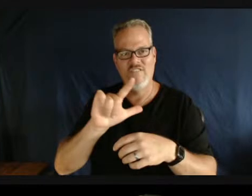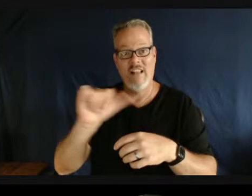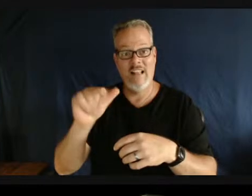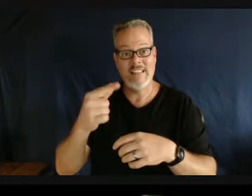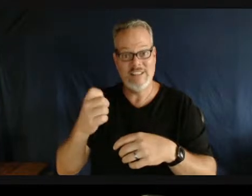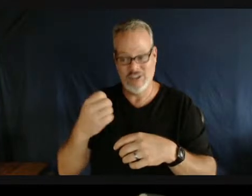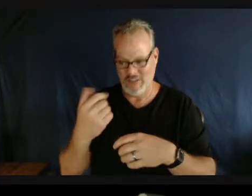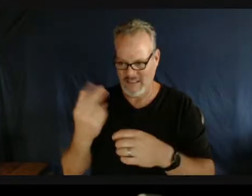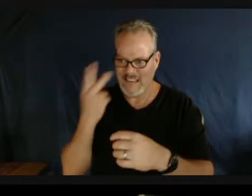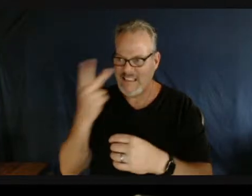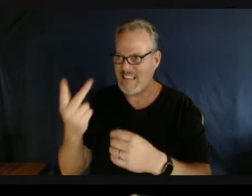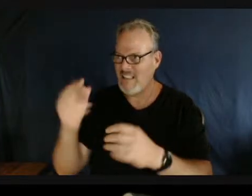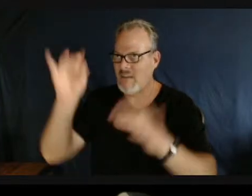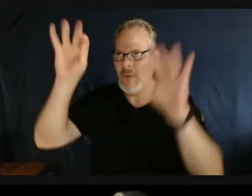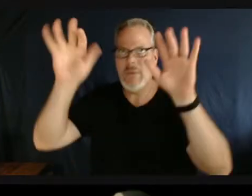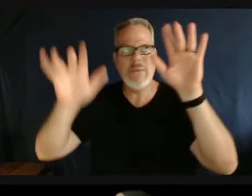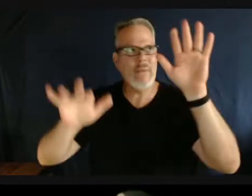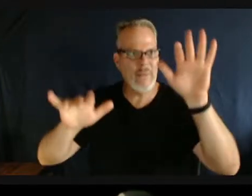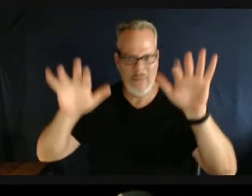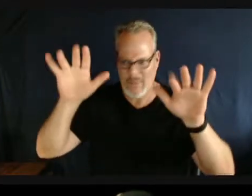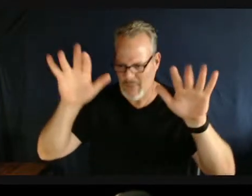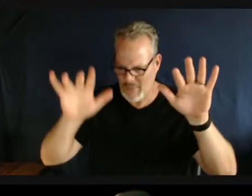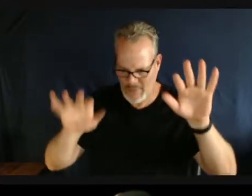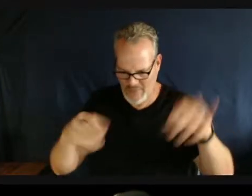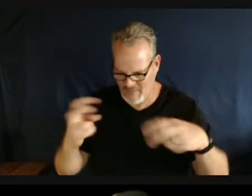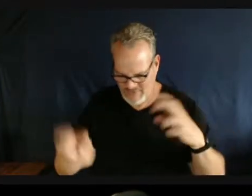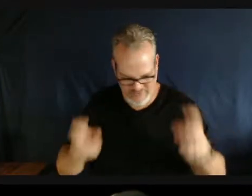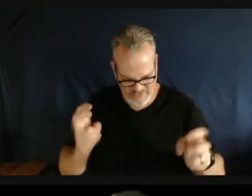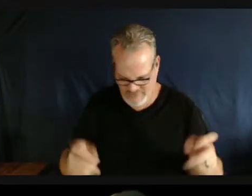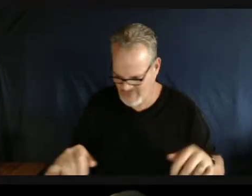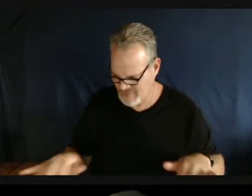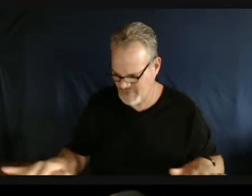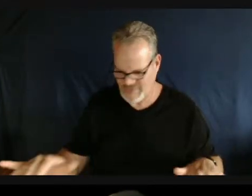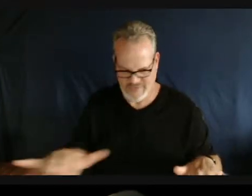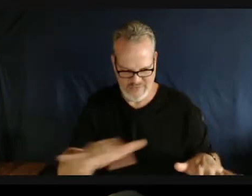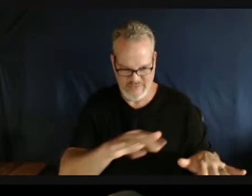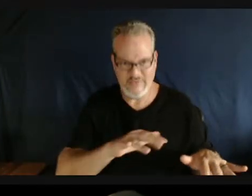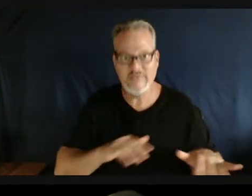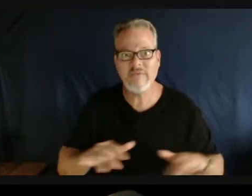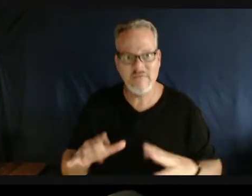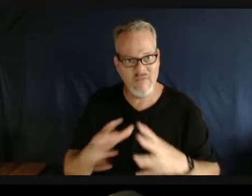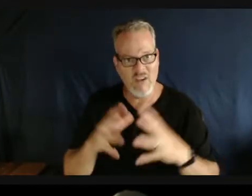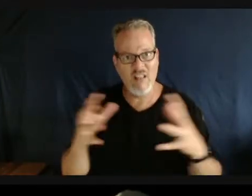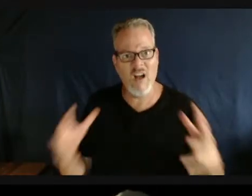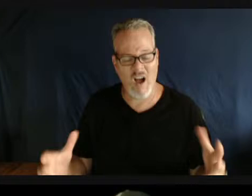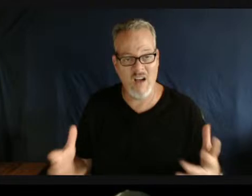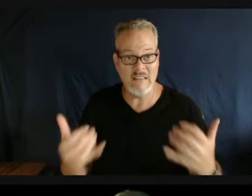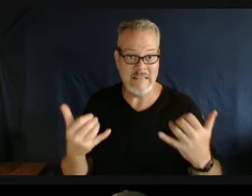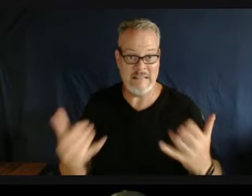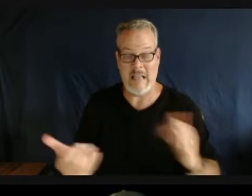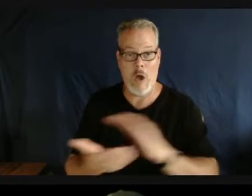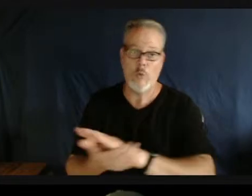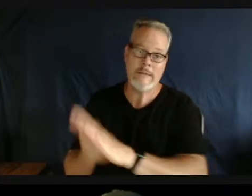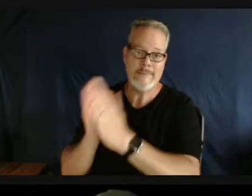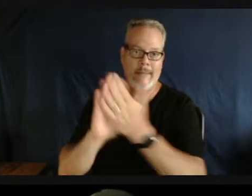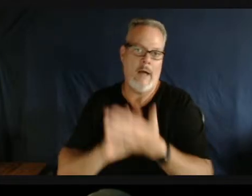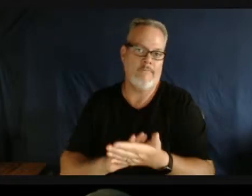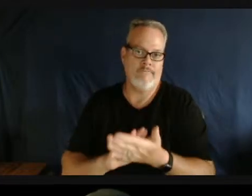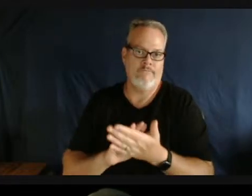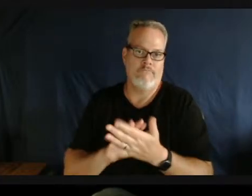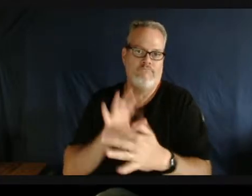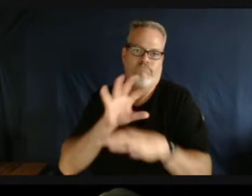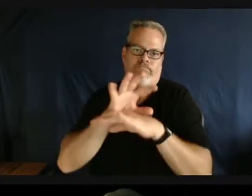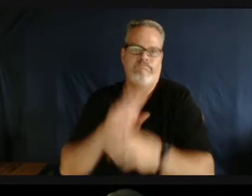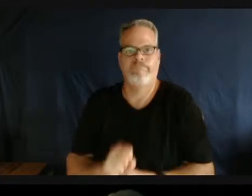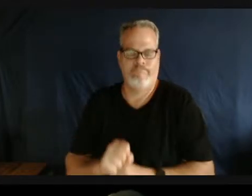impacts of this stuff, and it's just become a thing to deal with,